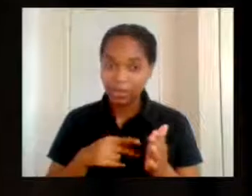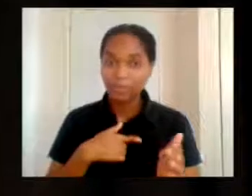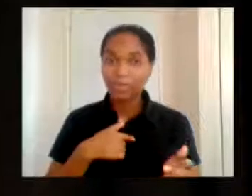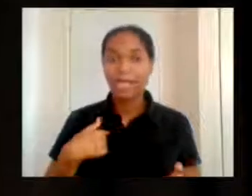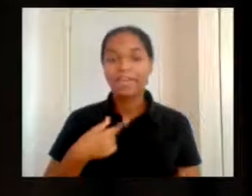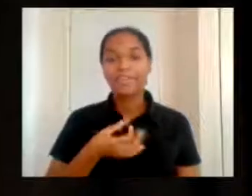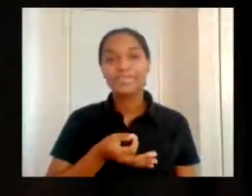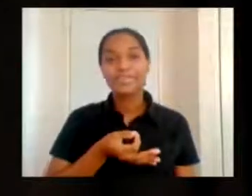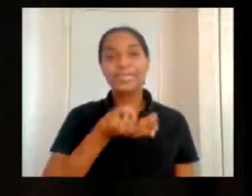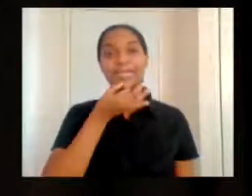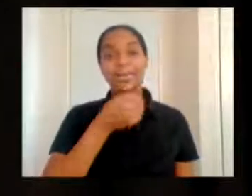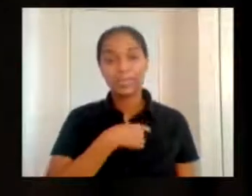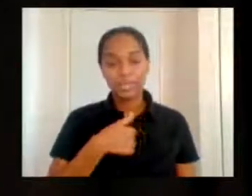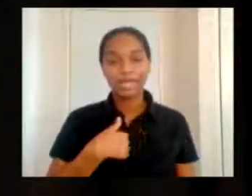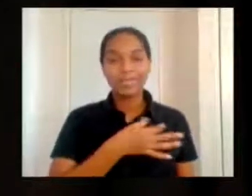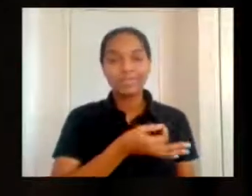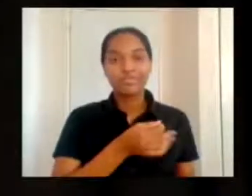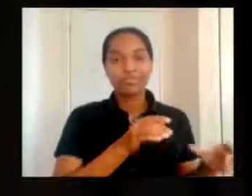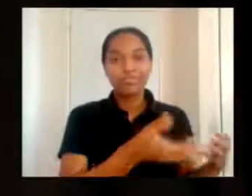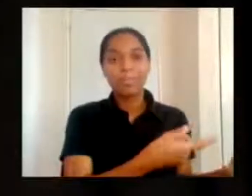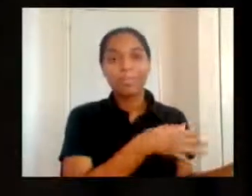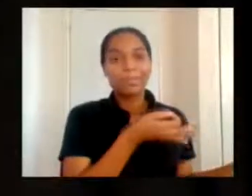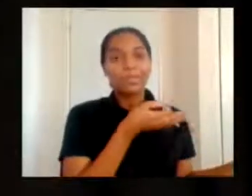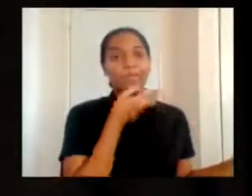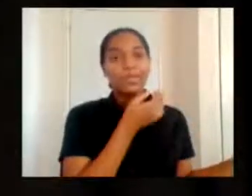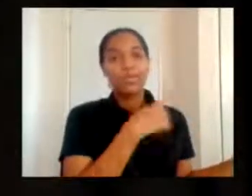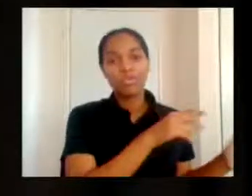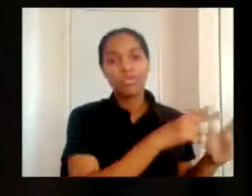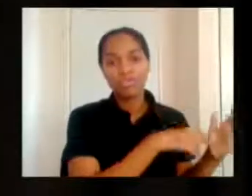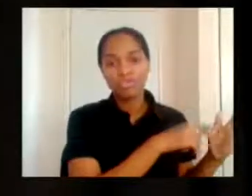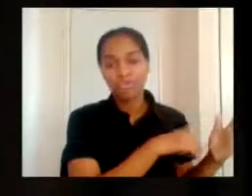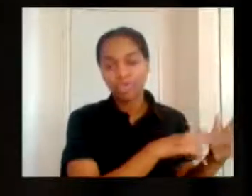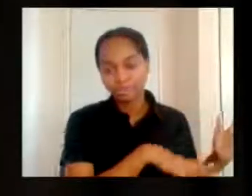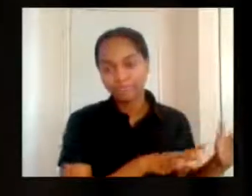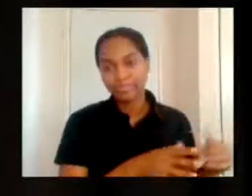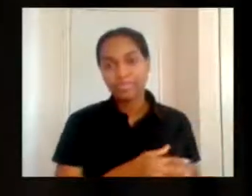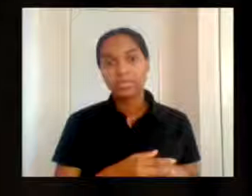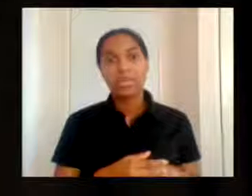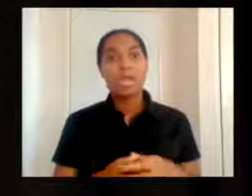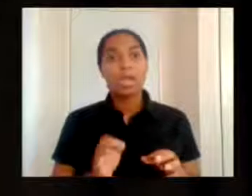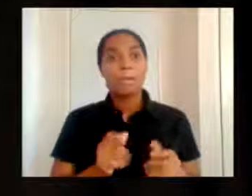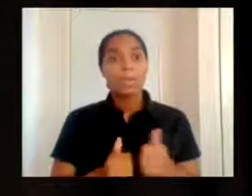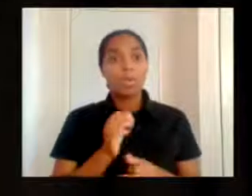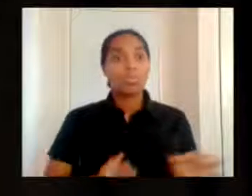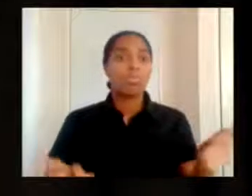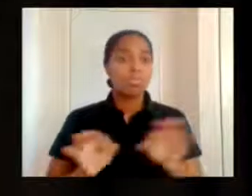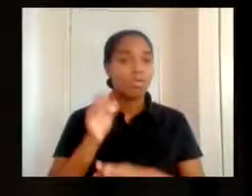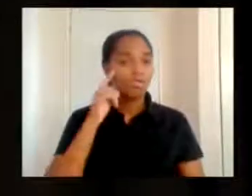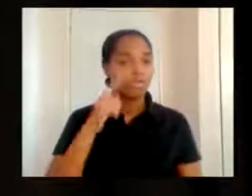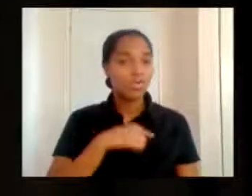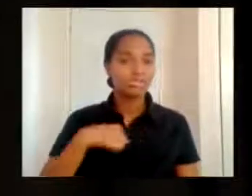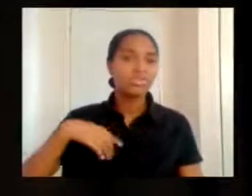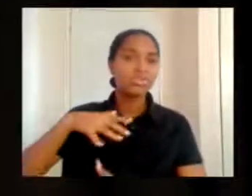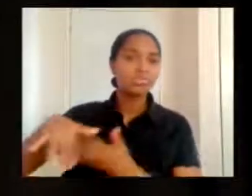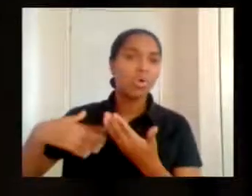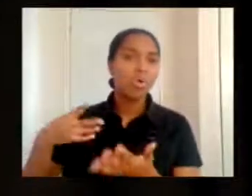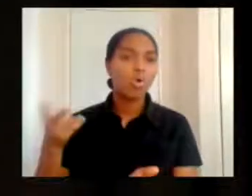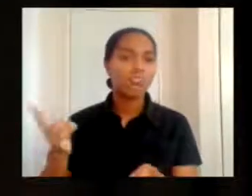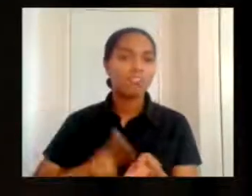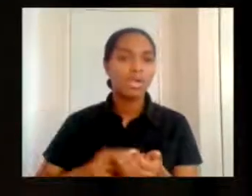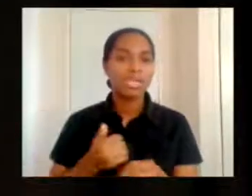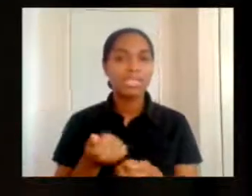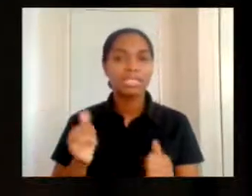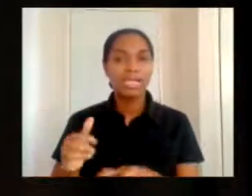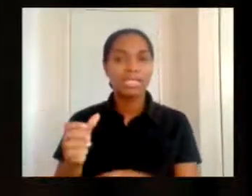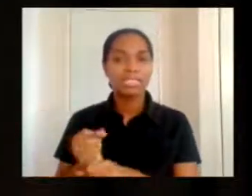of experts reading them. But the most important for us is the social contract. In exchange for obtaining a